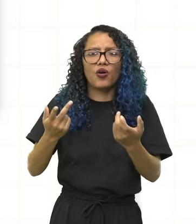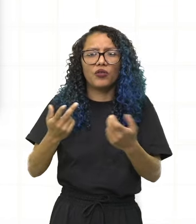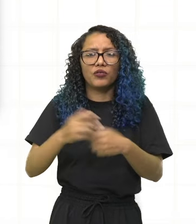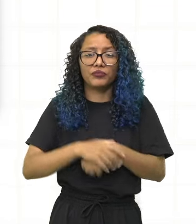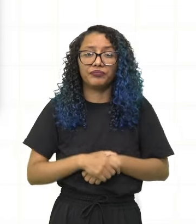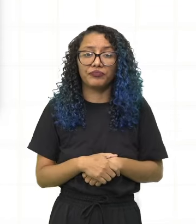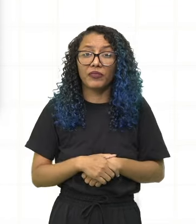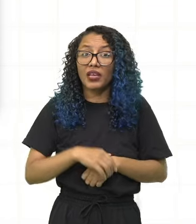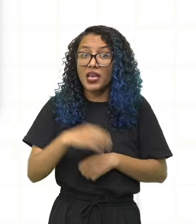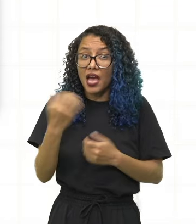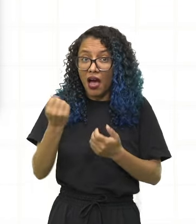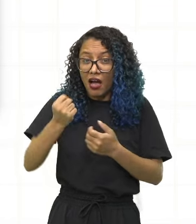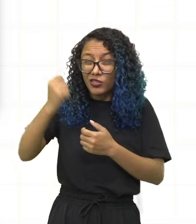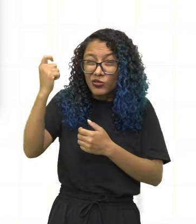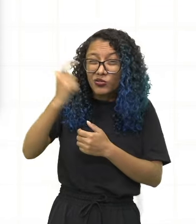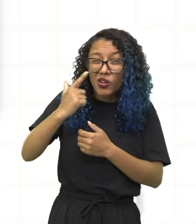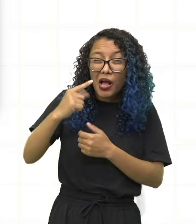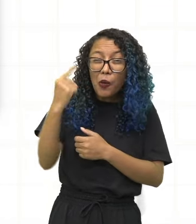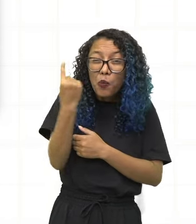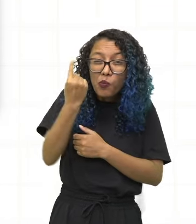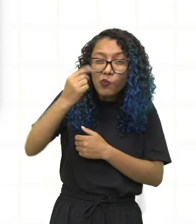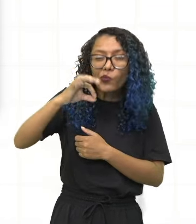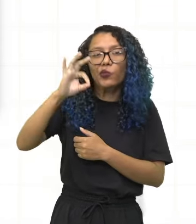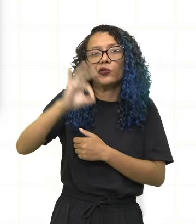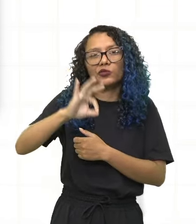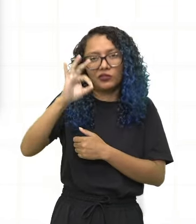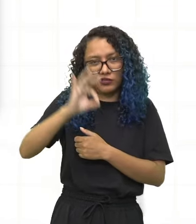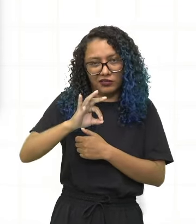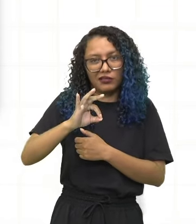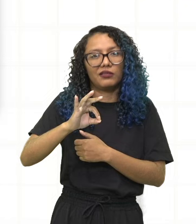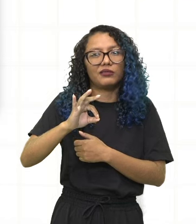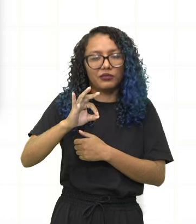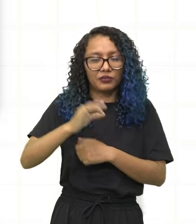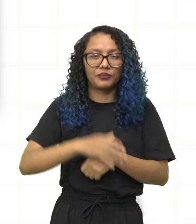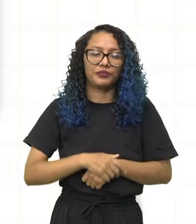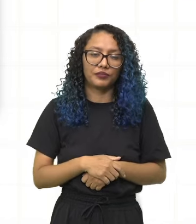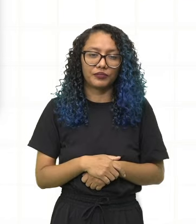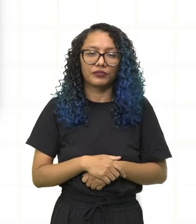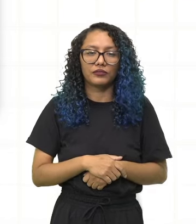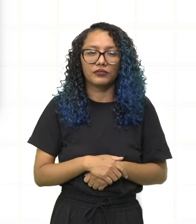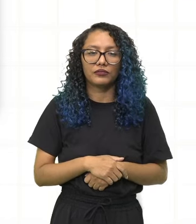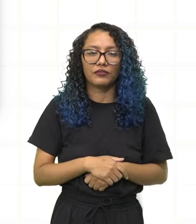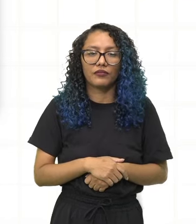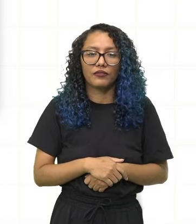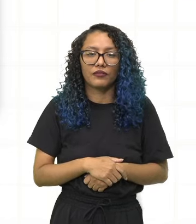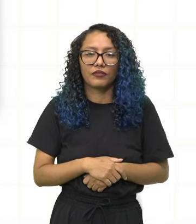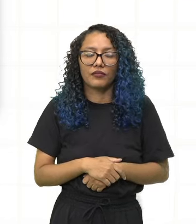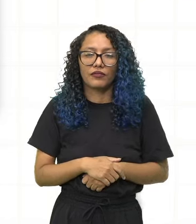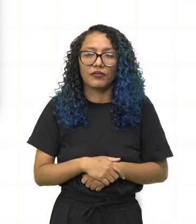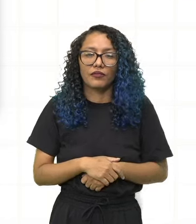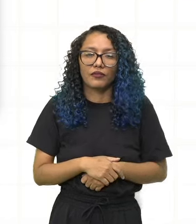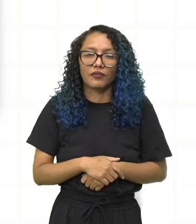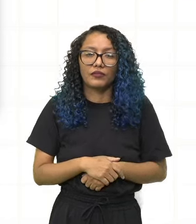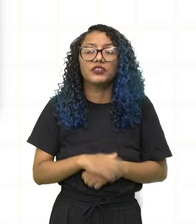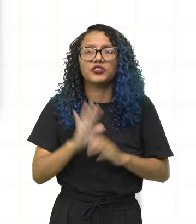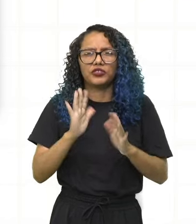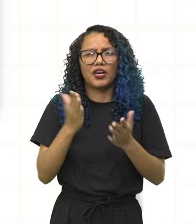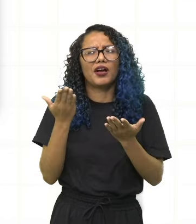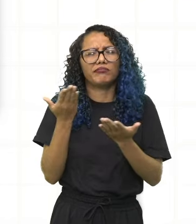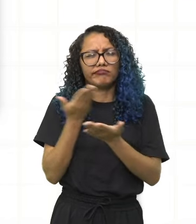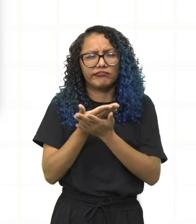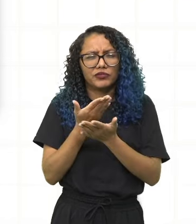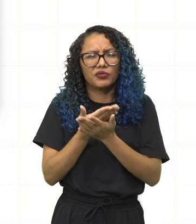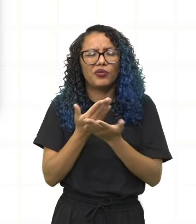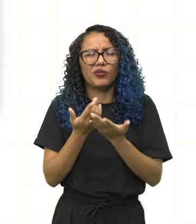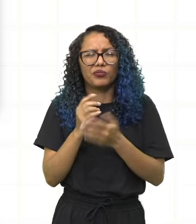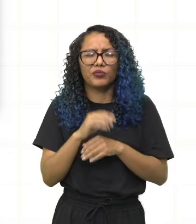1%. The energy solar, among other sources of renewable energy we observed and pointed out